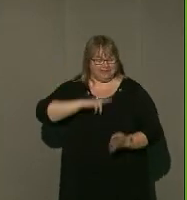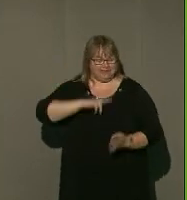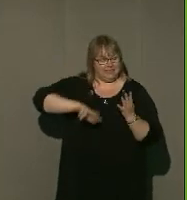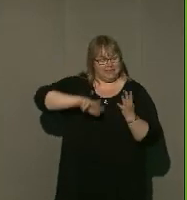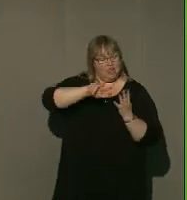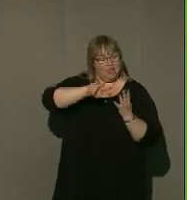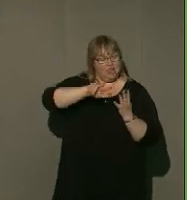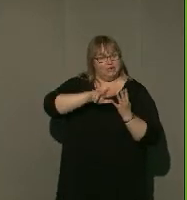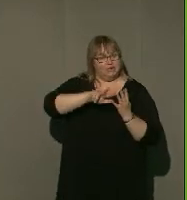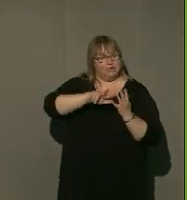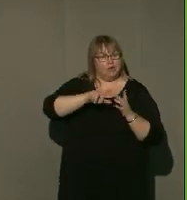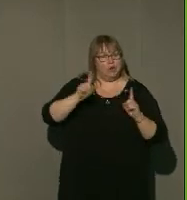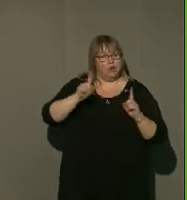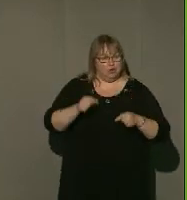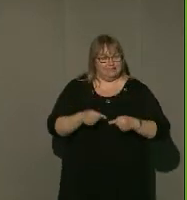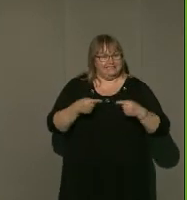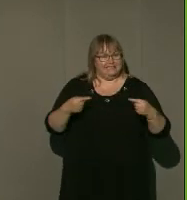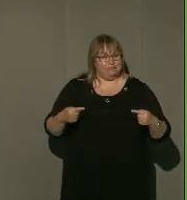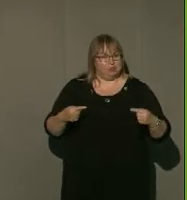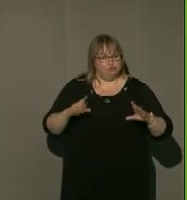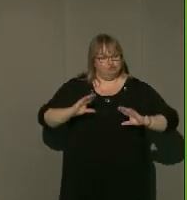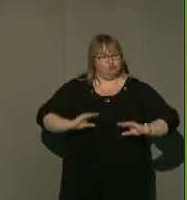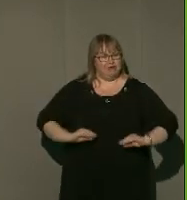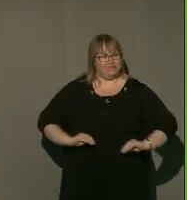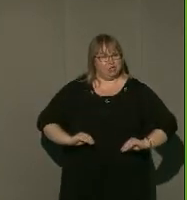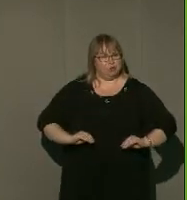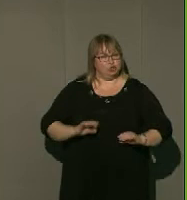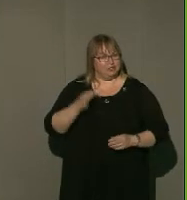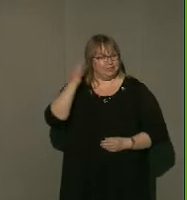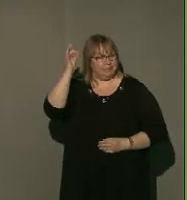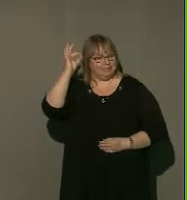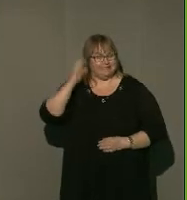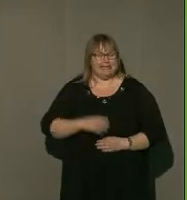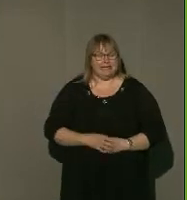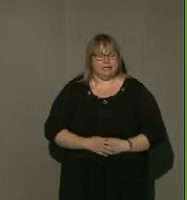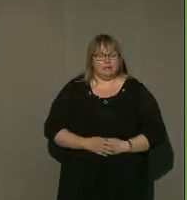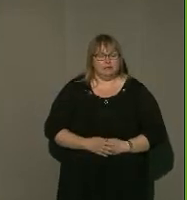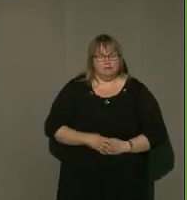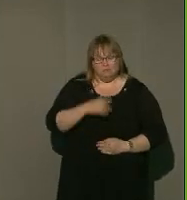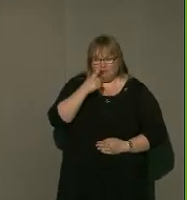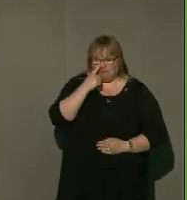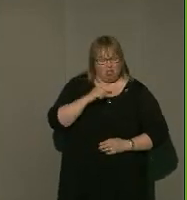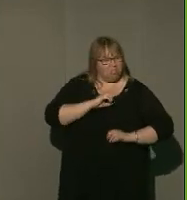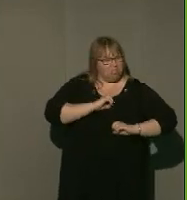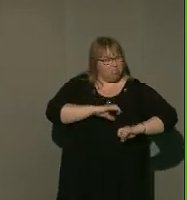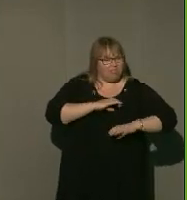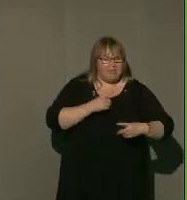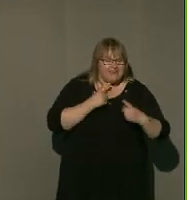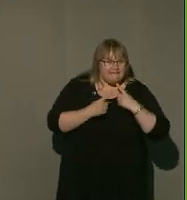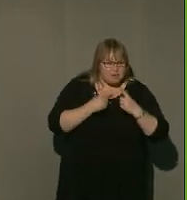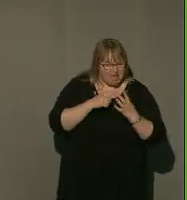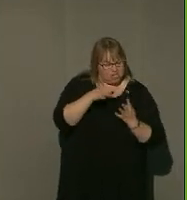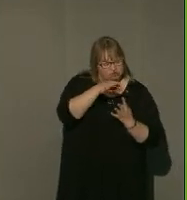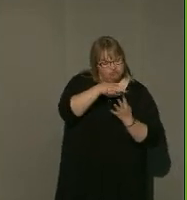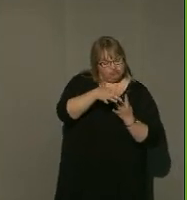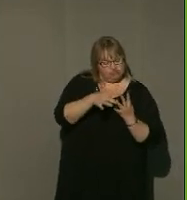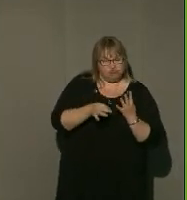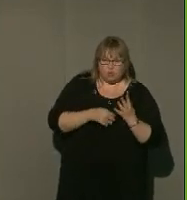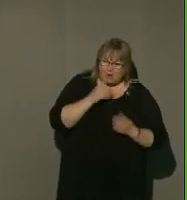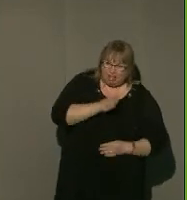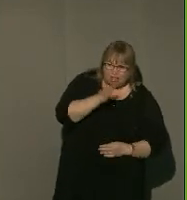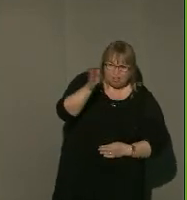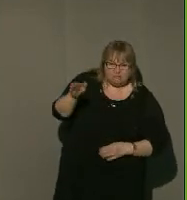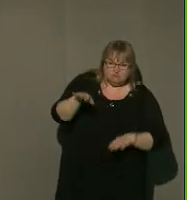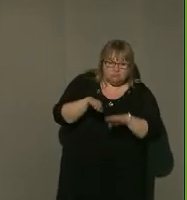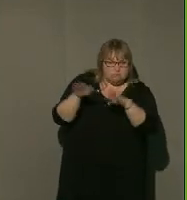places on the dispute resolution committee. We'll be able to give you outline information about those, but also refer you to those people